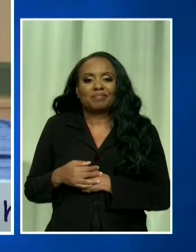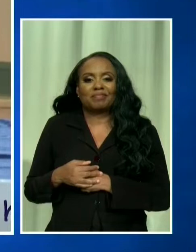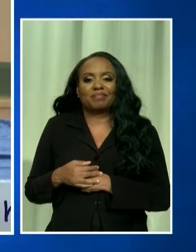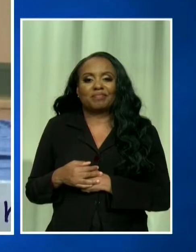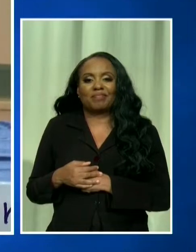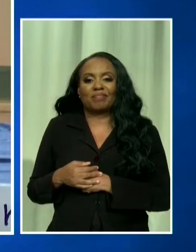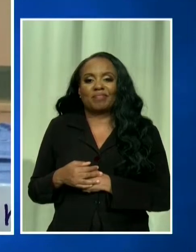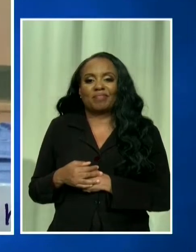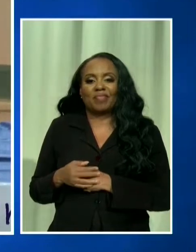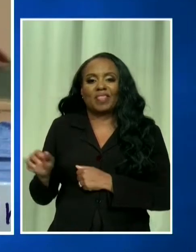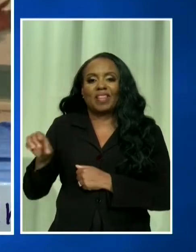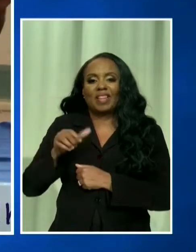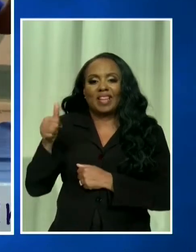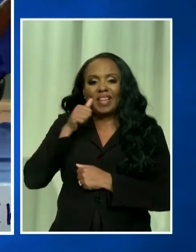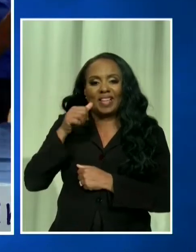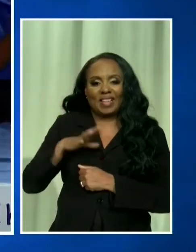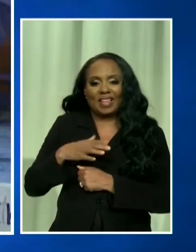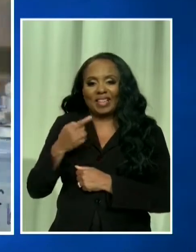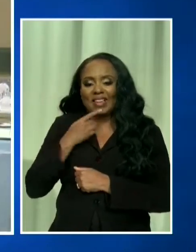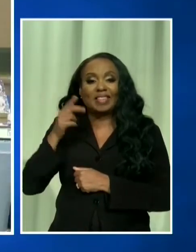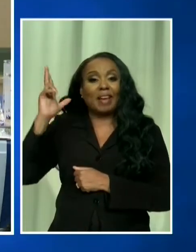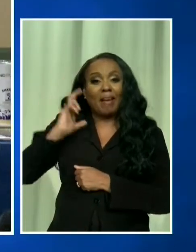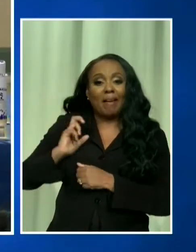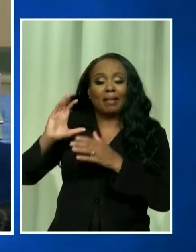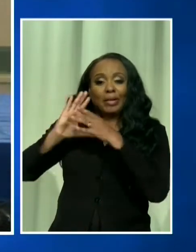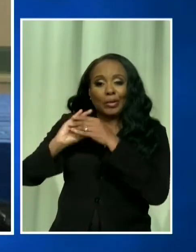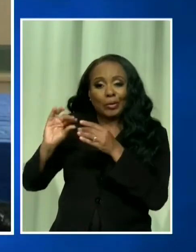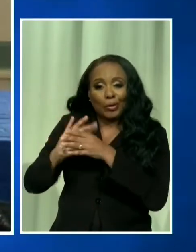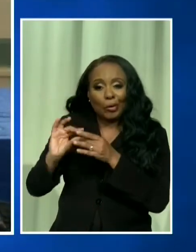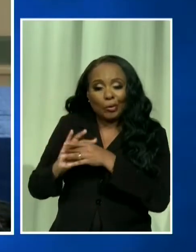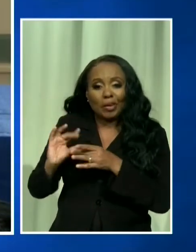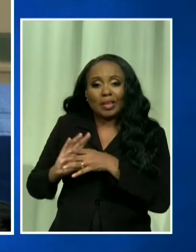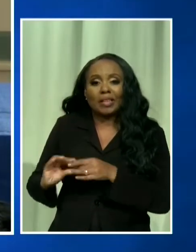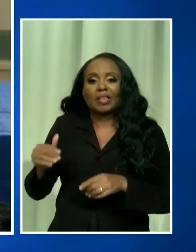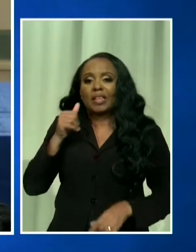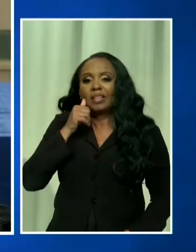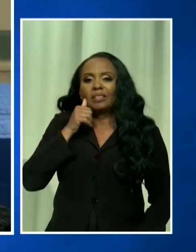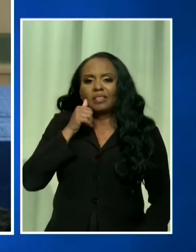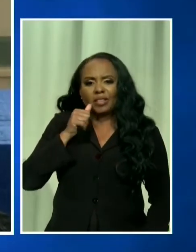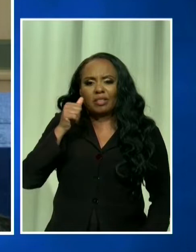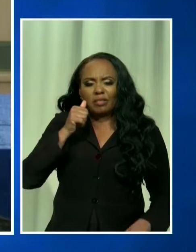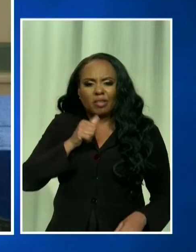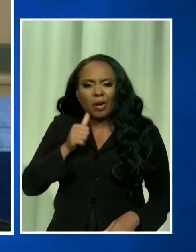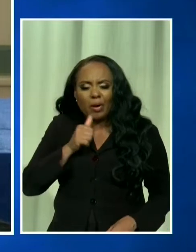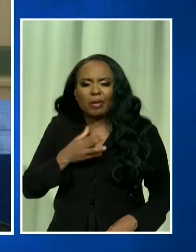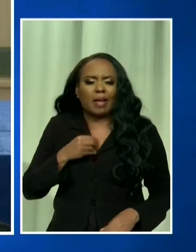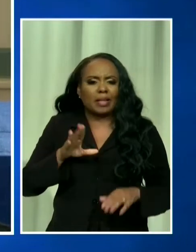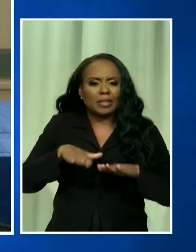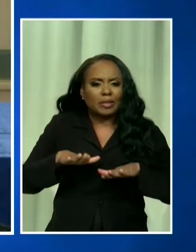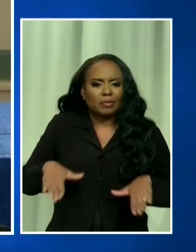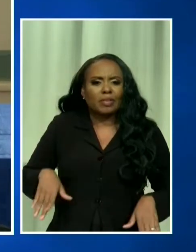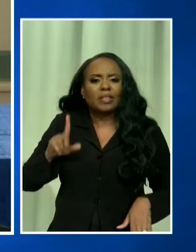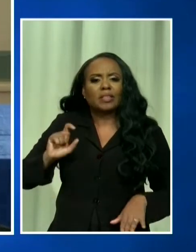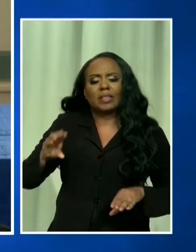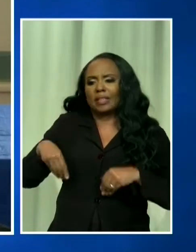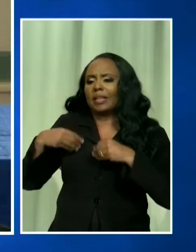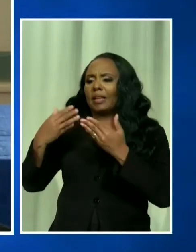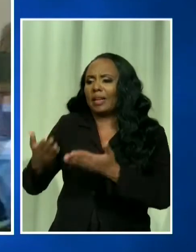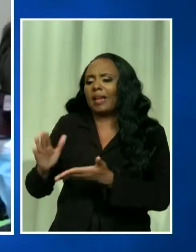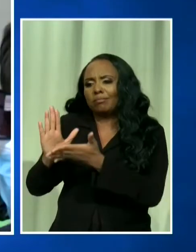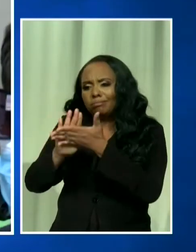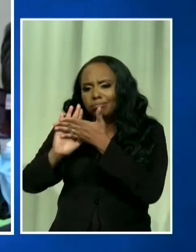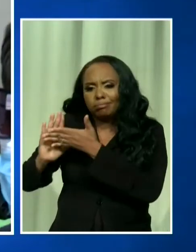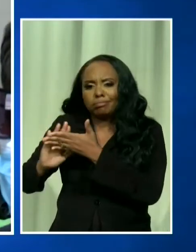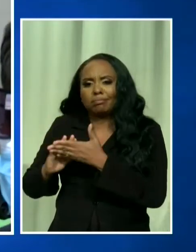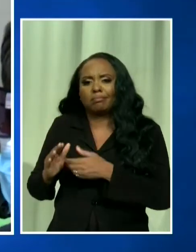Juliet Hines, said based on stories like these, the students deserve the recognition. I had parents, and